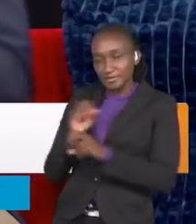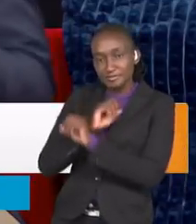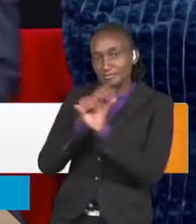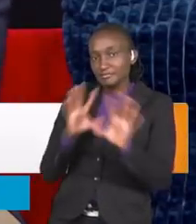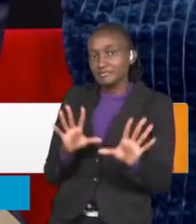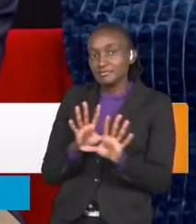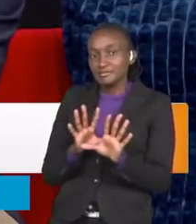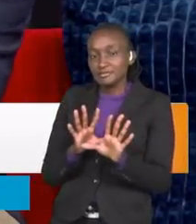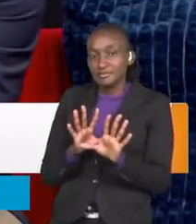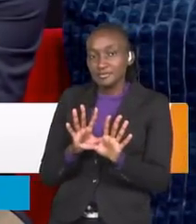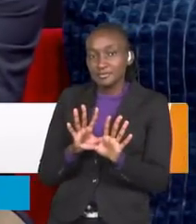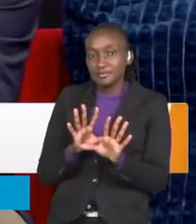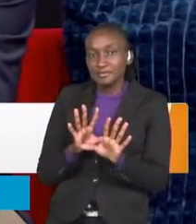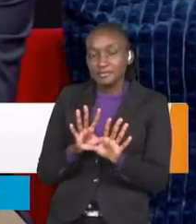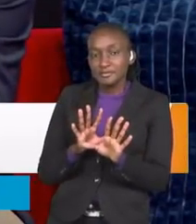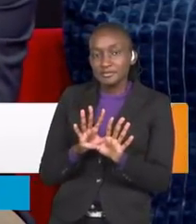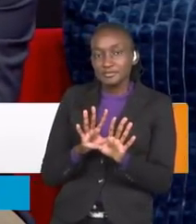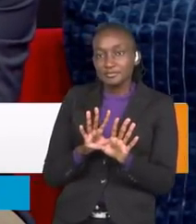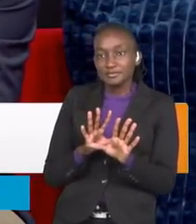Yes. Now,